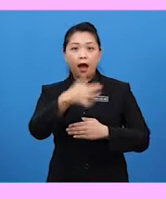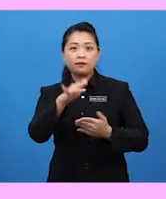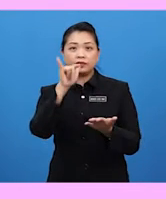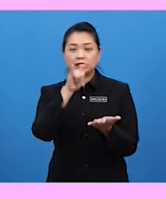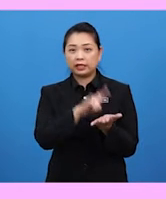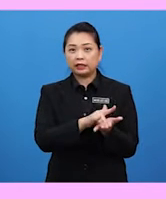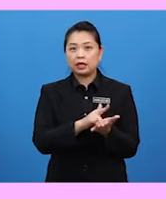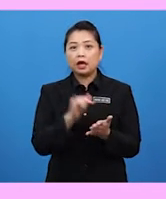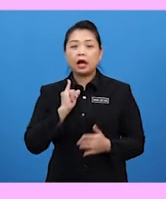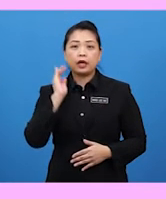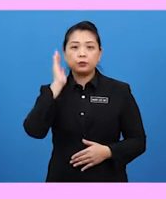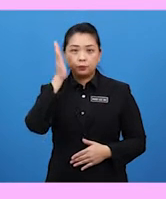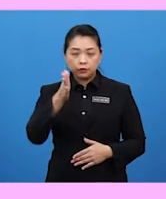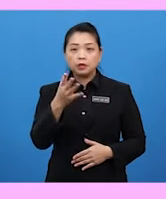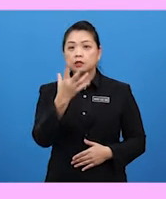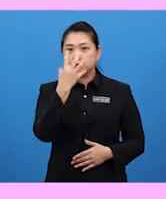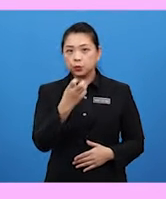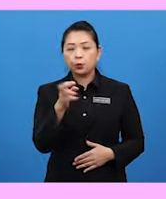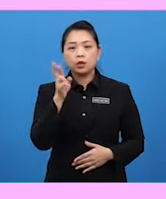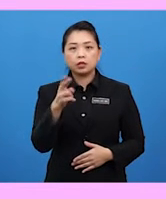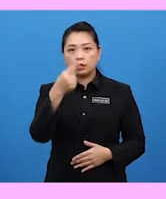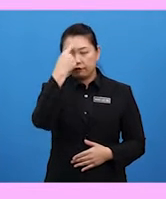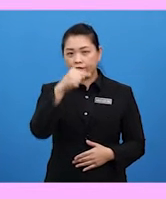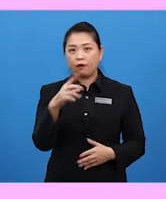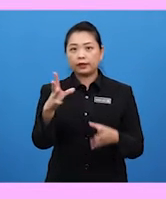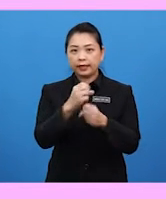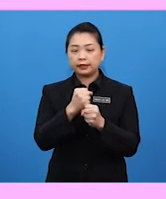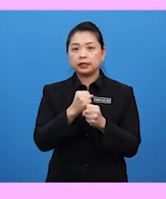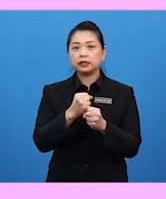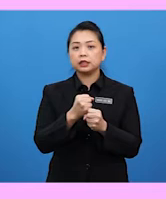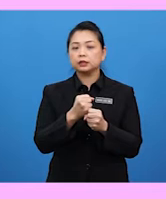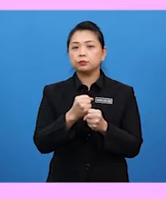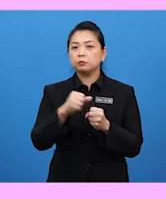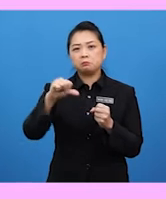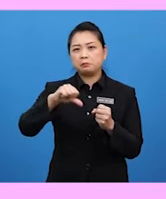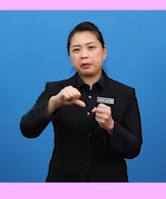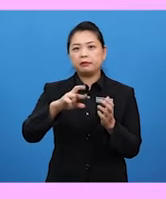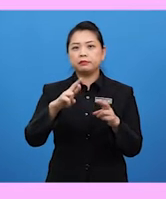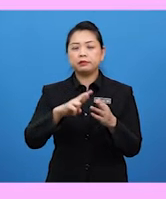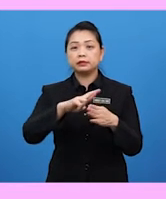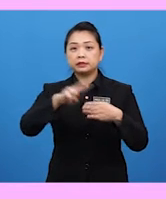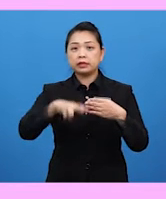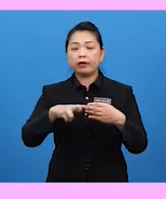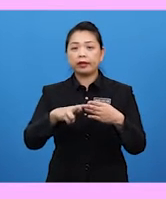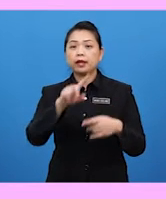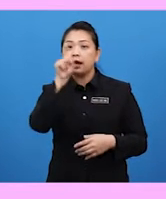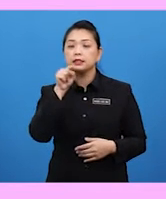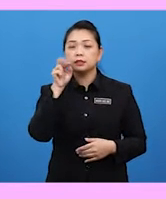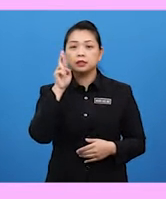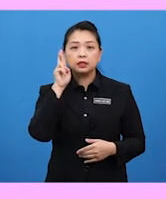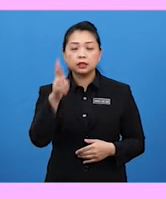After that, I'll scold her for getting poor results and I'd ask her to study